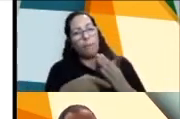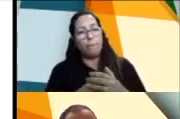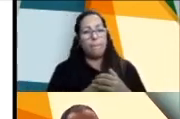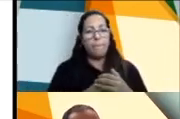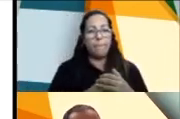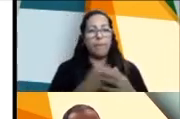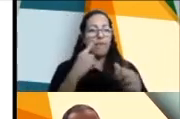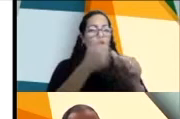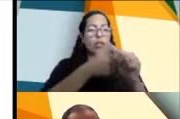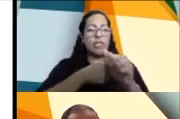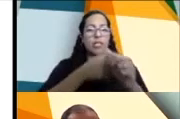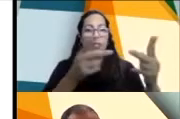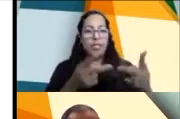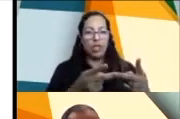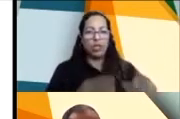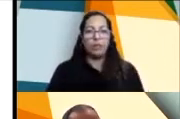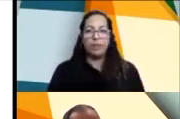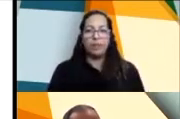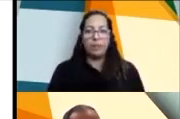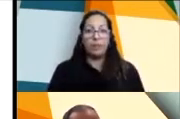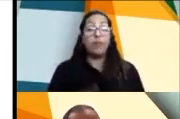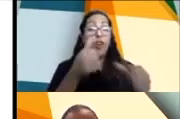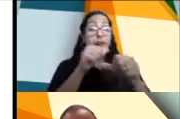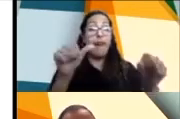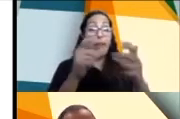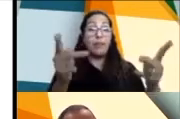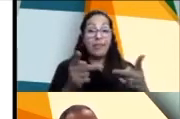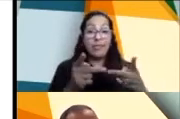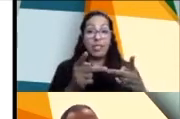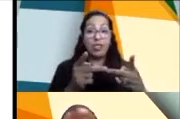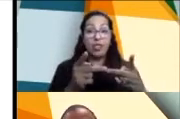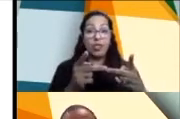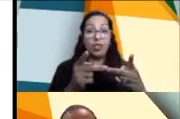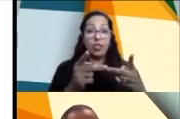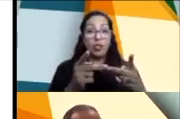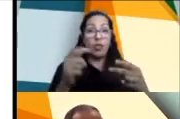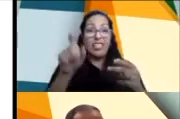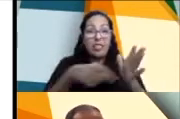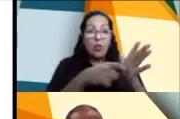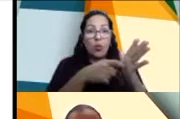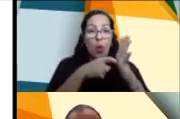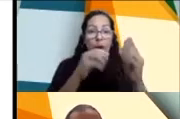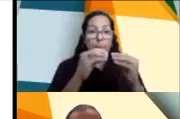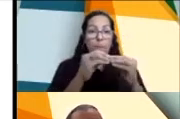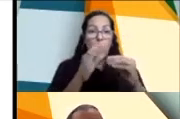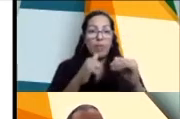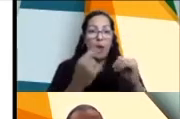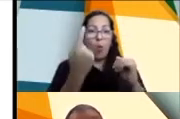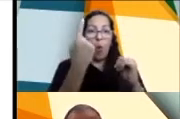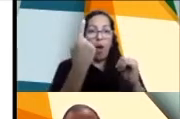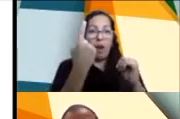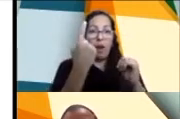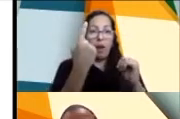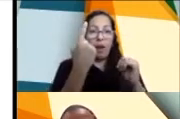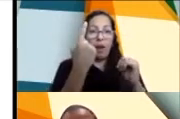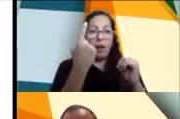for each of the positions. For any position that again is required more than 1 FTE, you